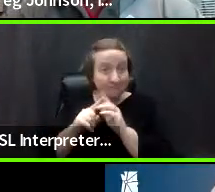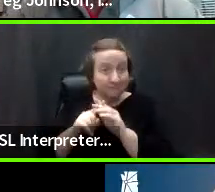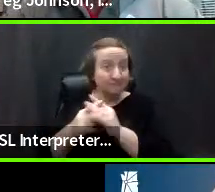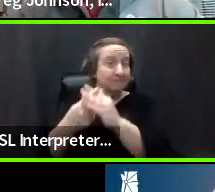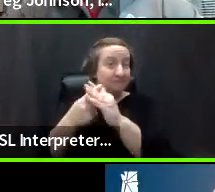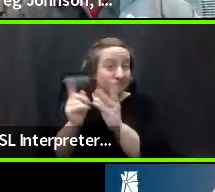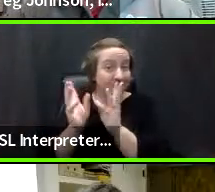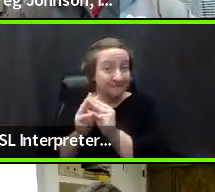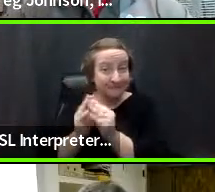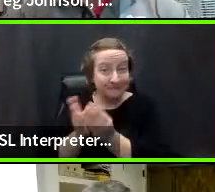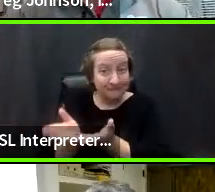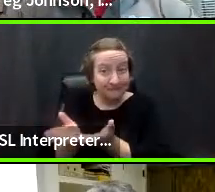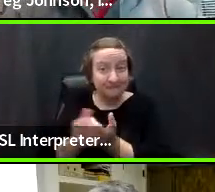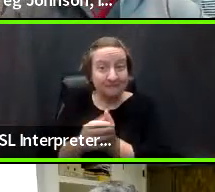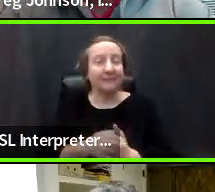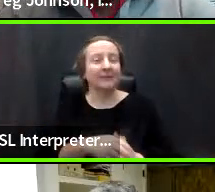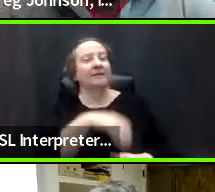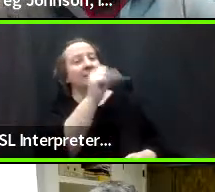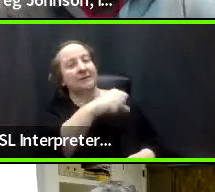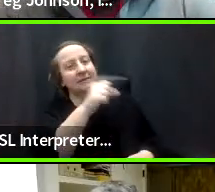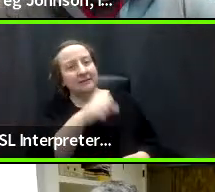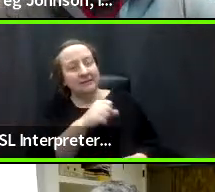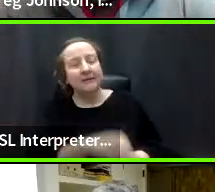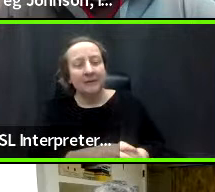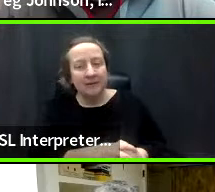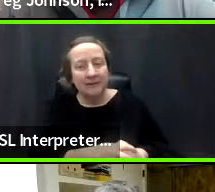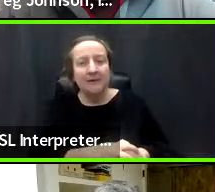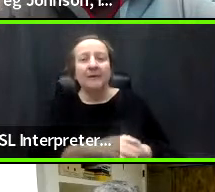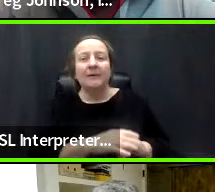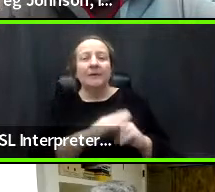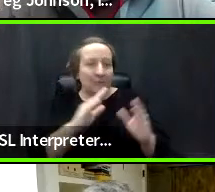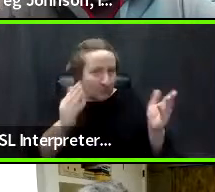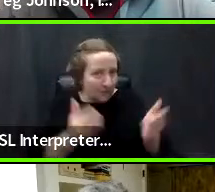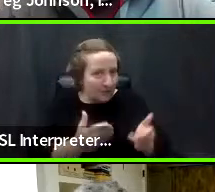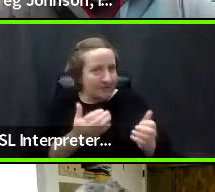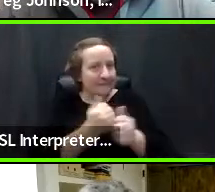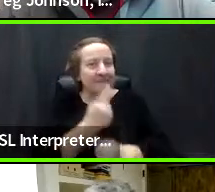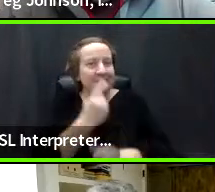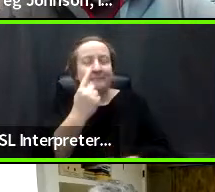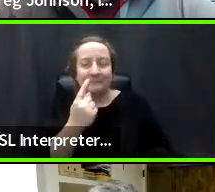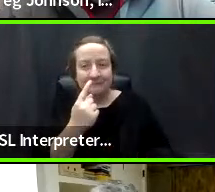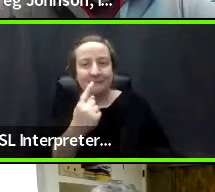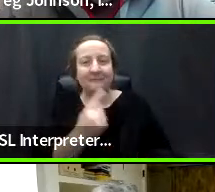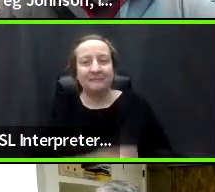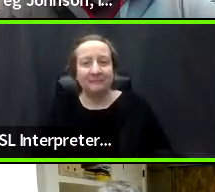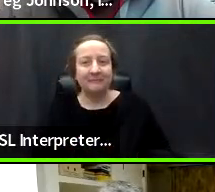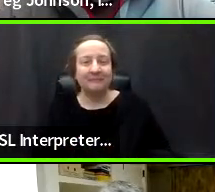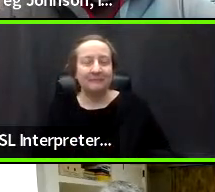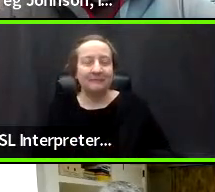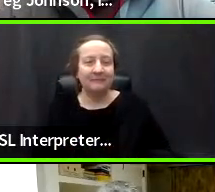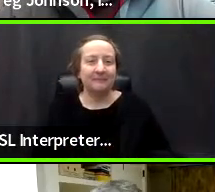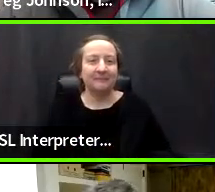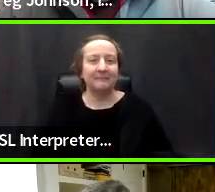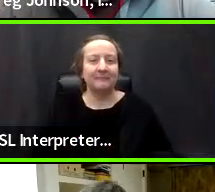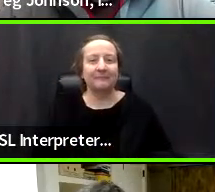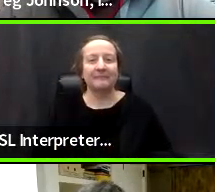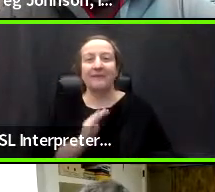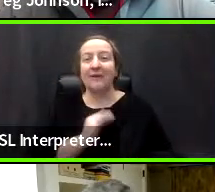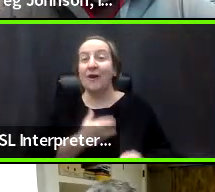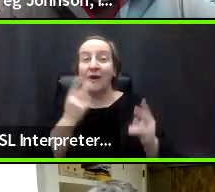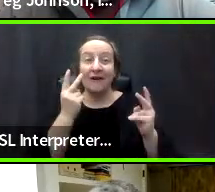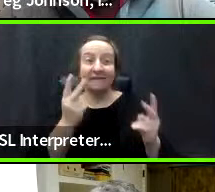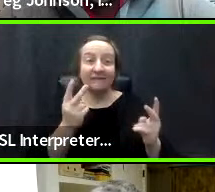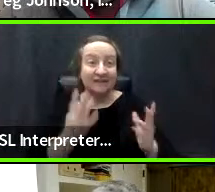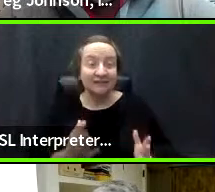off? Yes. Welcome, everybody, and our visitors,